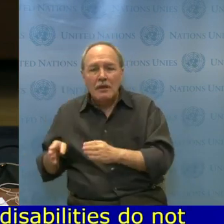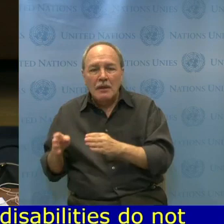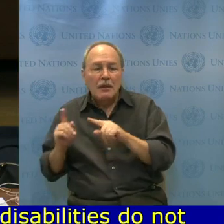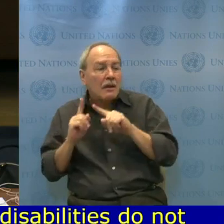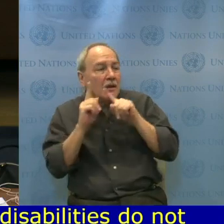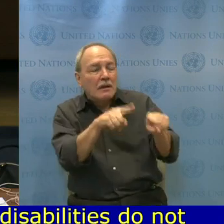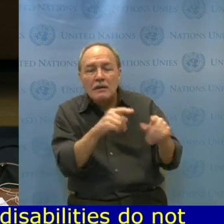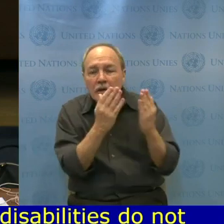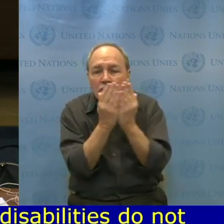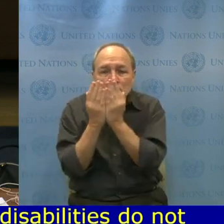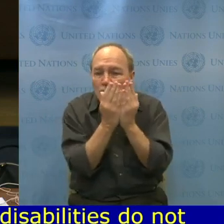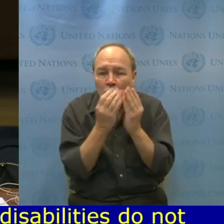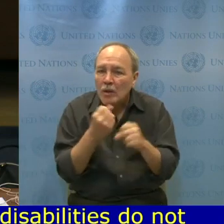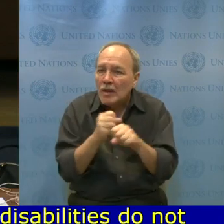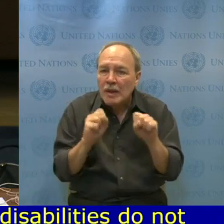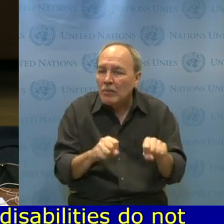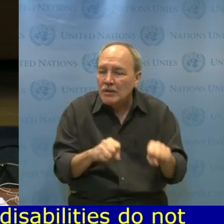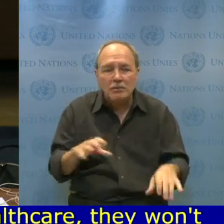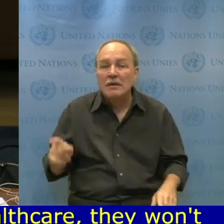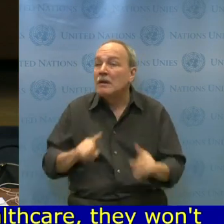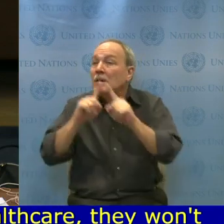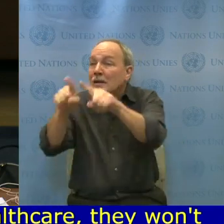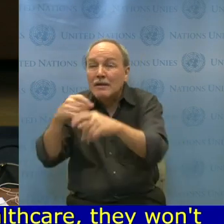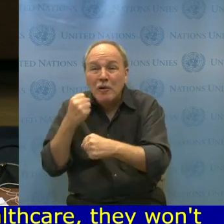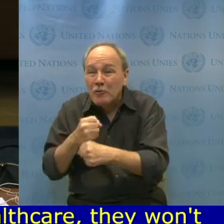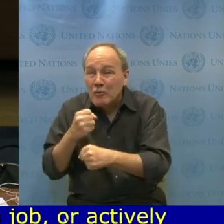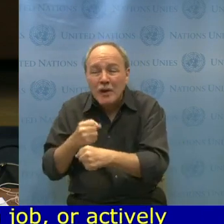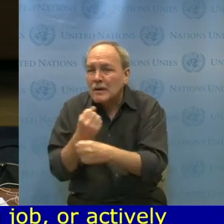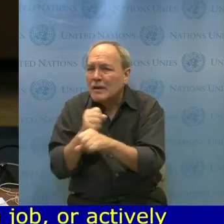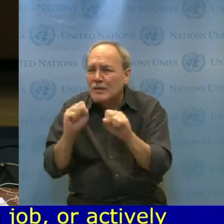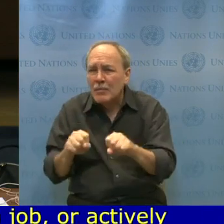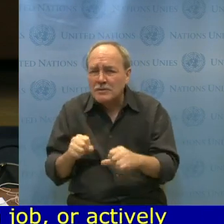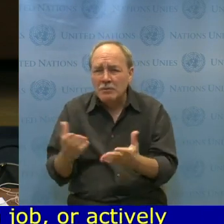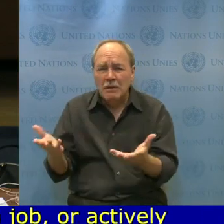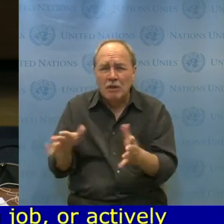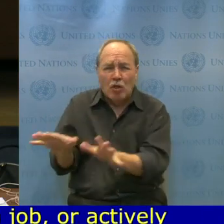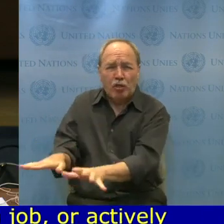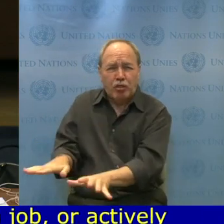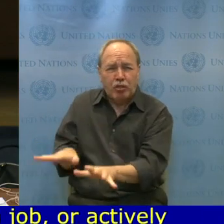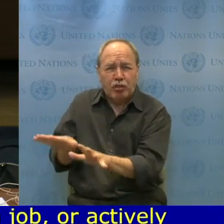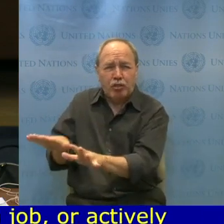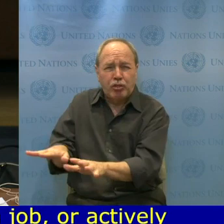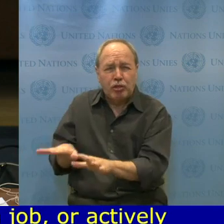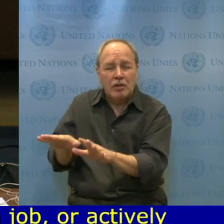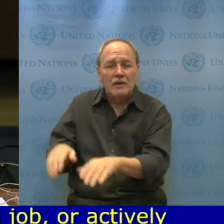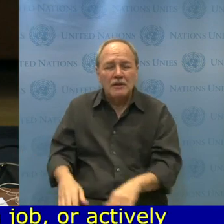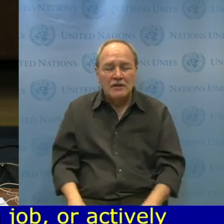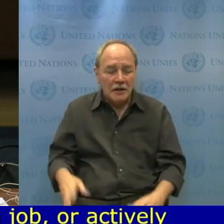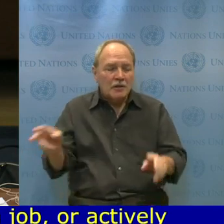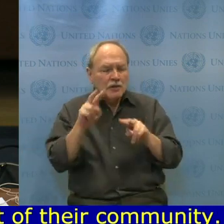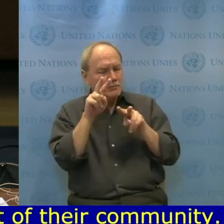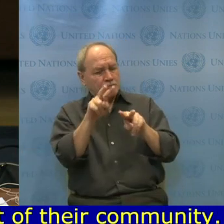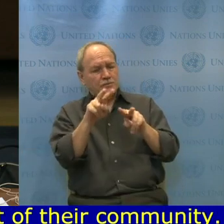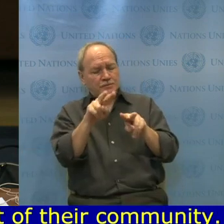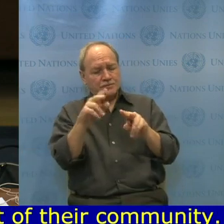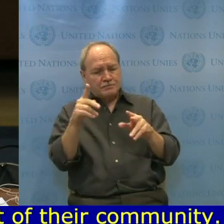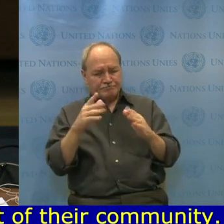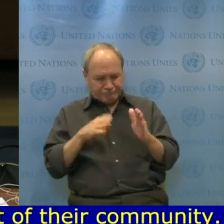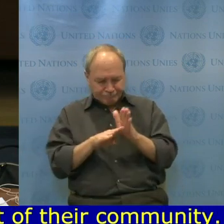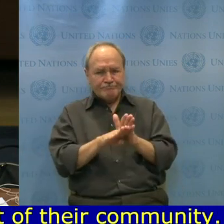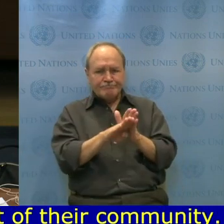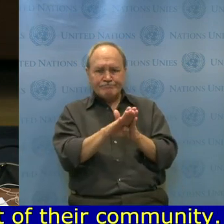communities. Therefore, looking at the framework of the implementation of the 2030 Agenda for Sustainable Development is vital for states, agencies,